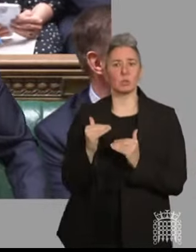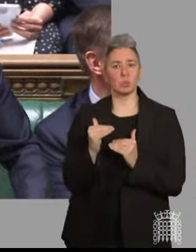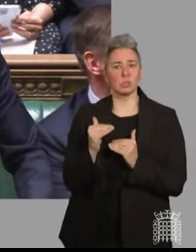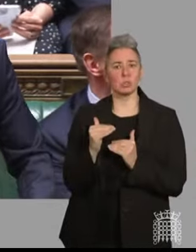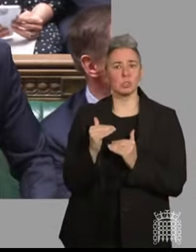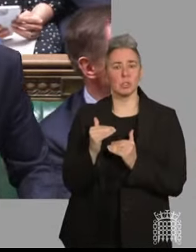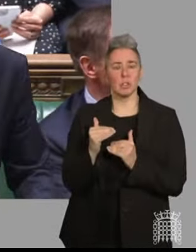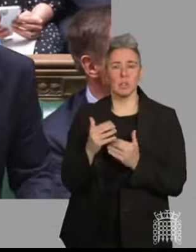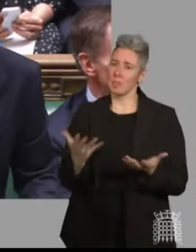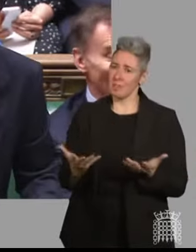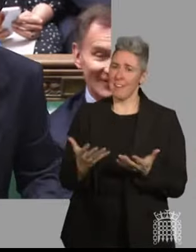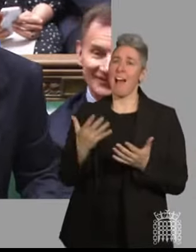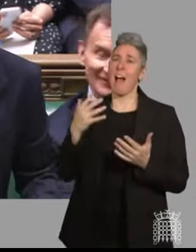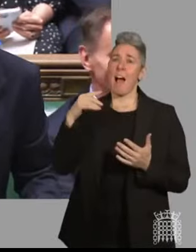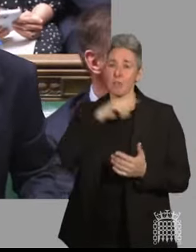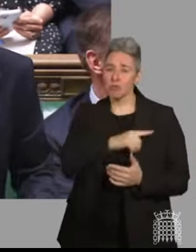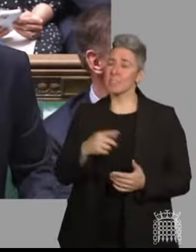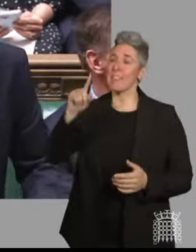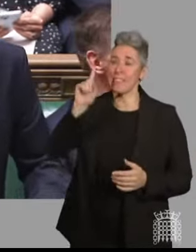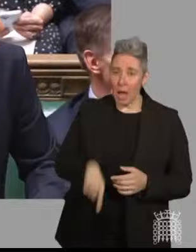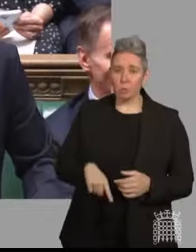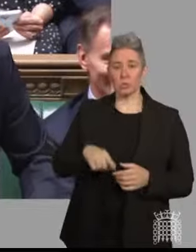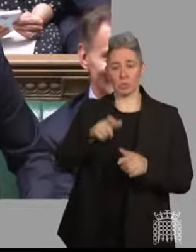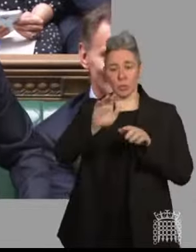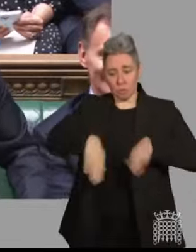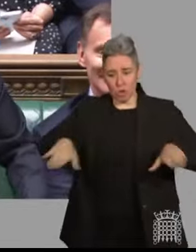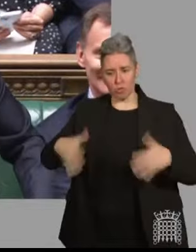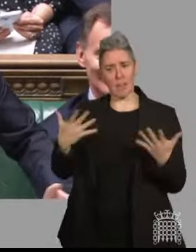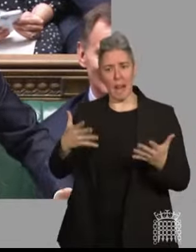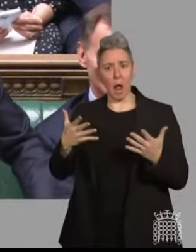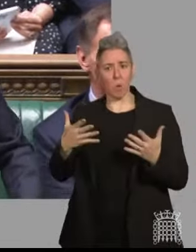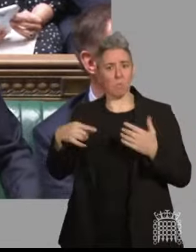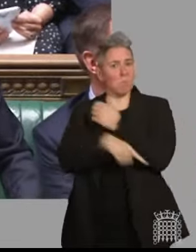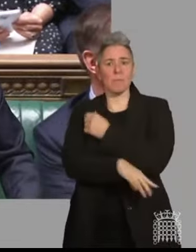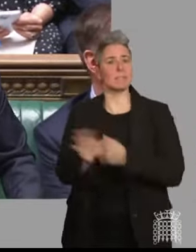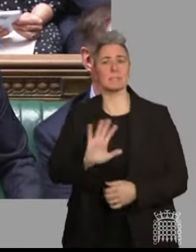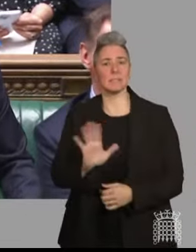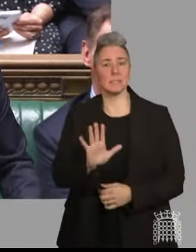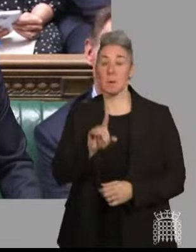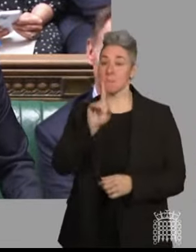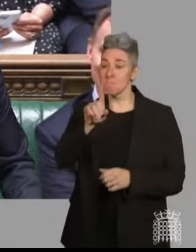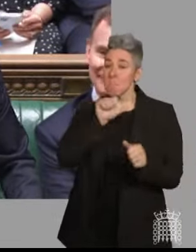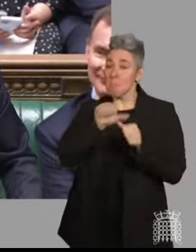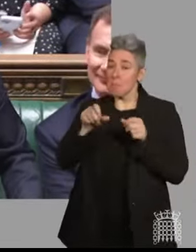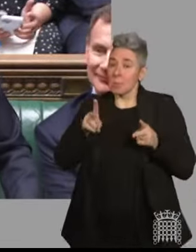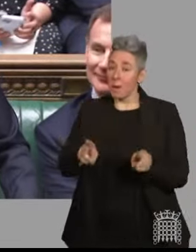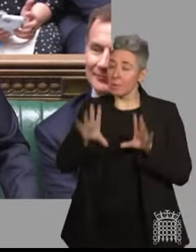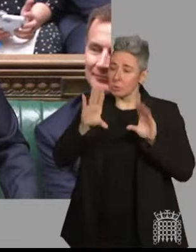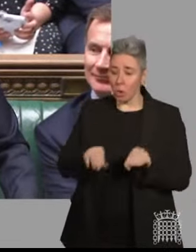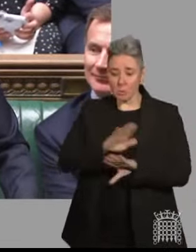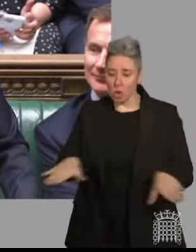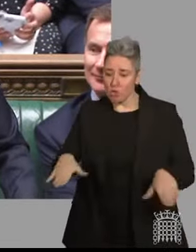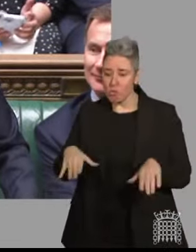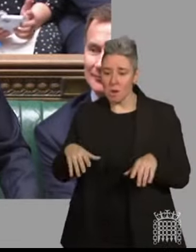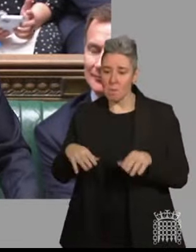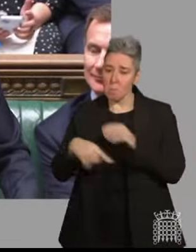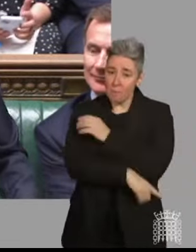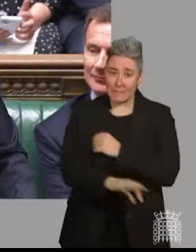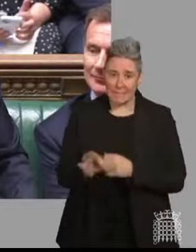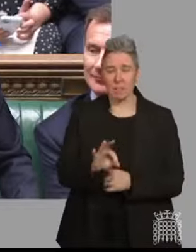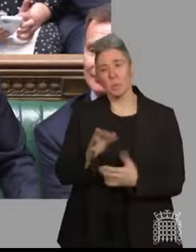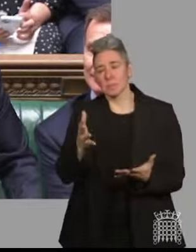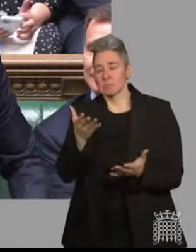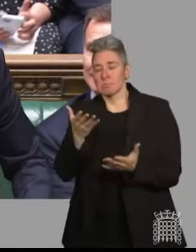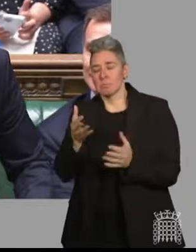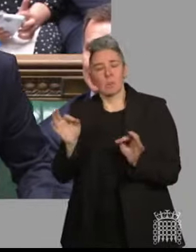children. But the best way to make sure that children don't grow up in poverty, which no one wants to see, is to make sure that their parents are in work, and then to